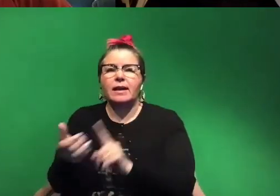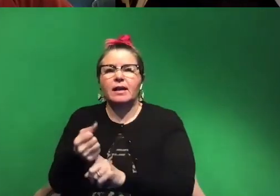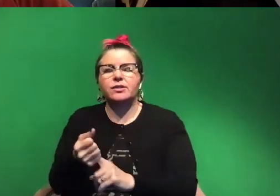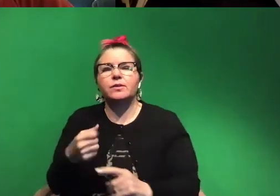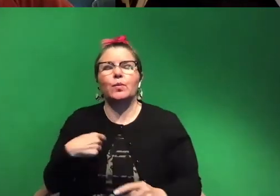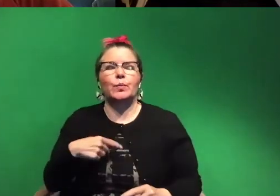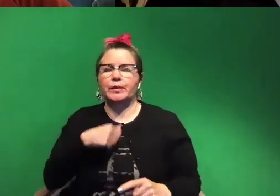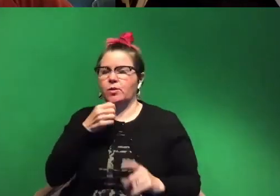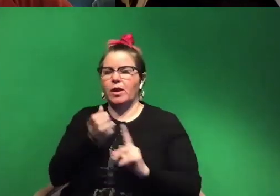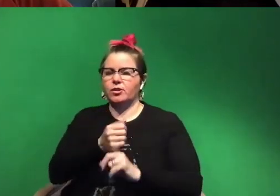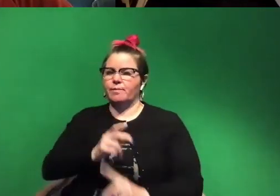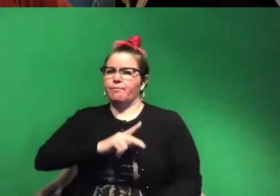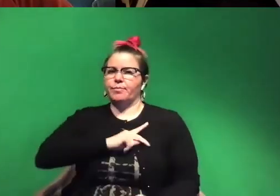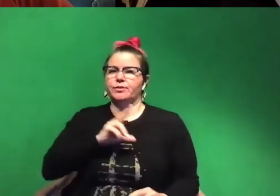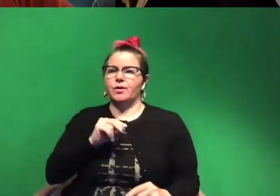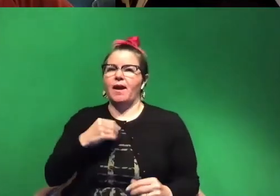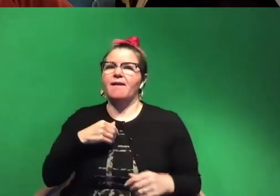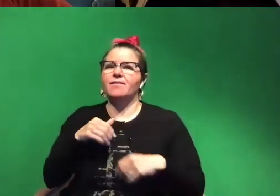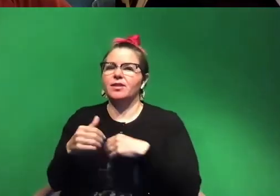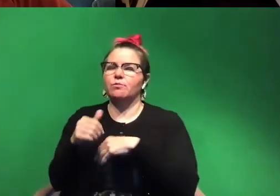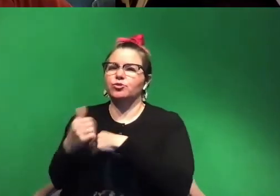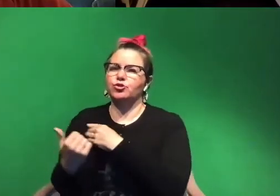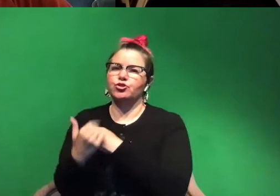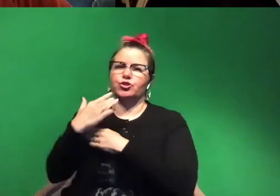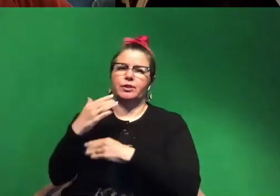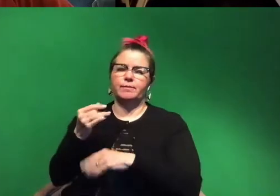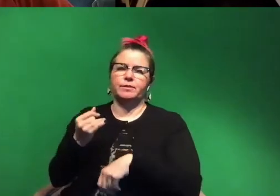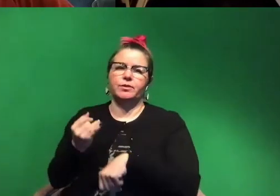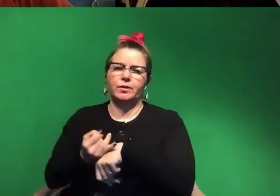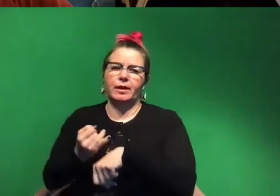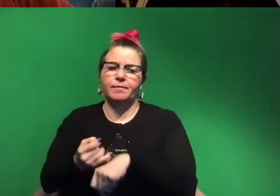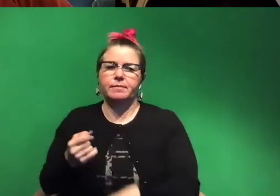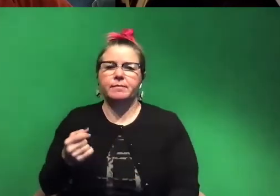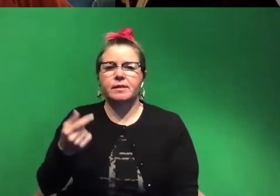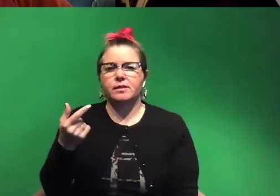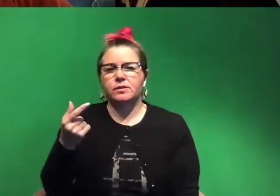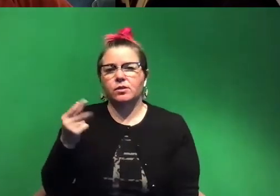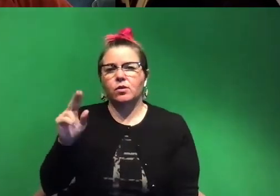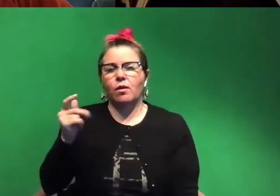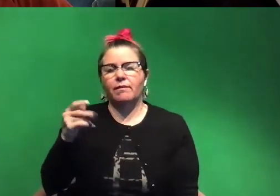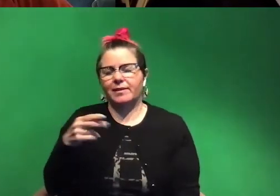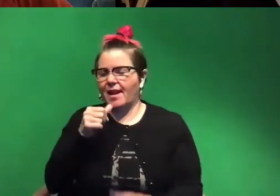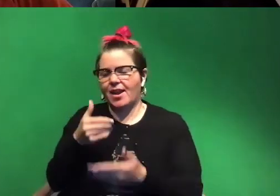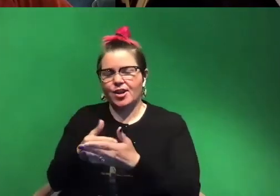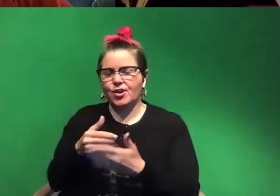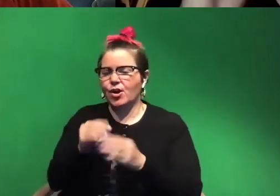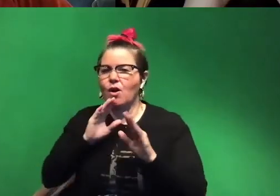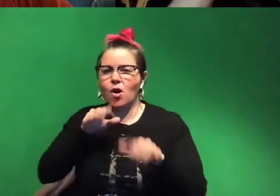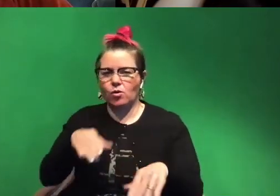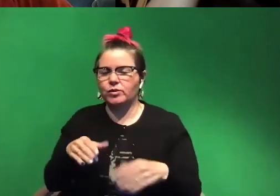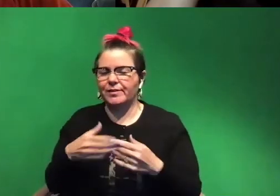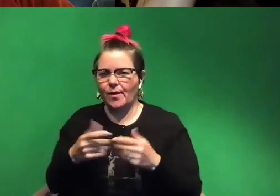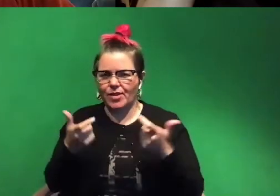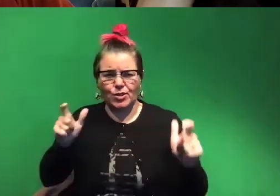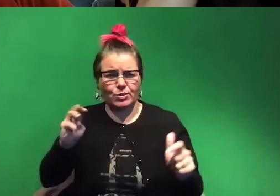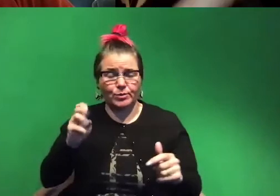don't catch them personally. We would have them shipped onto campus, since Guelph is nowhere near an ocean, even though we have a huge marine biology